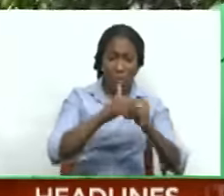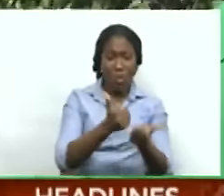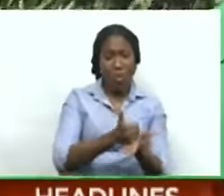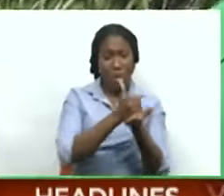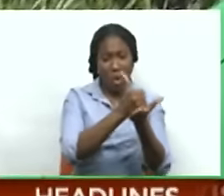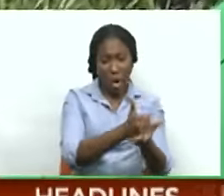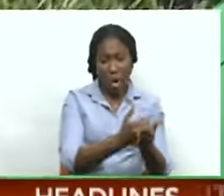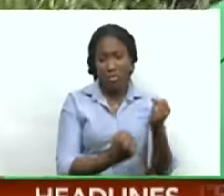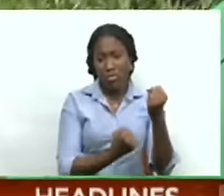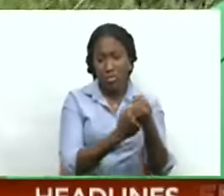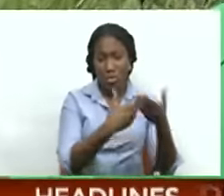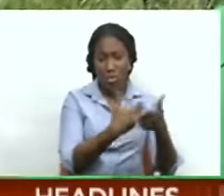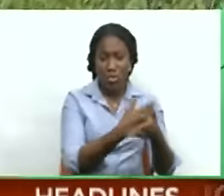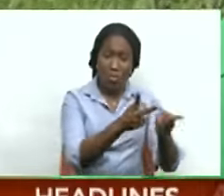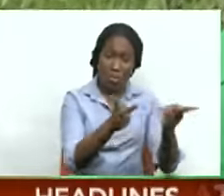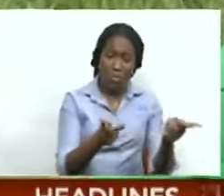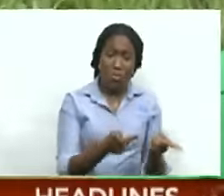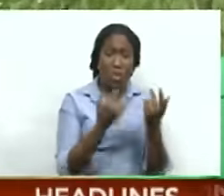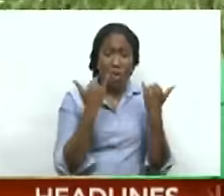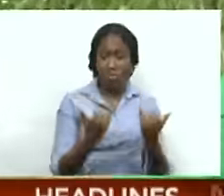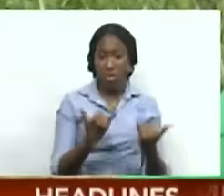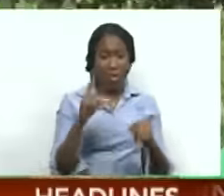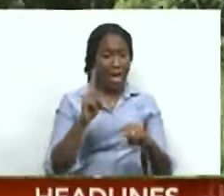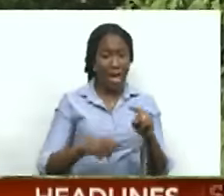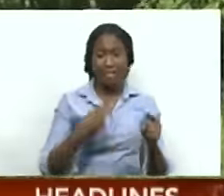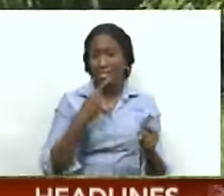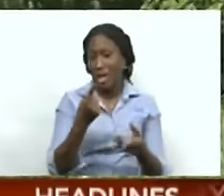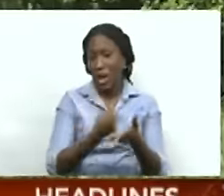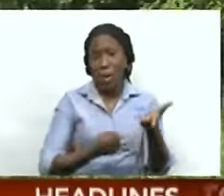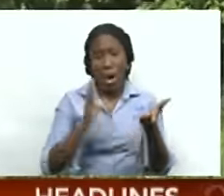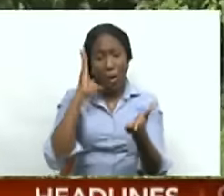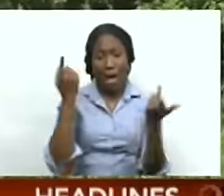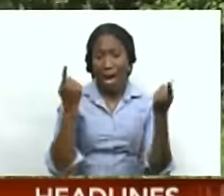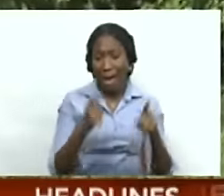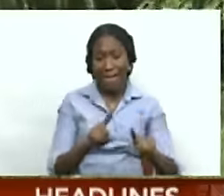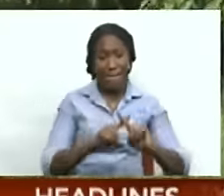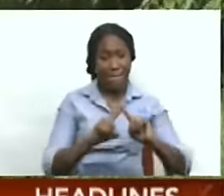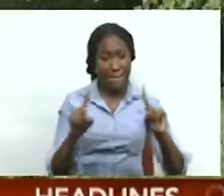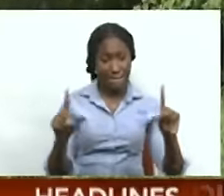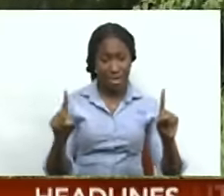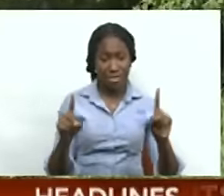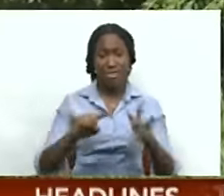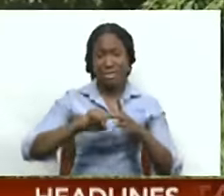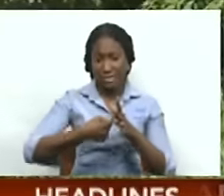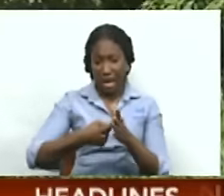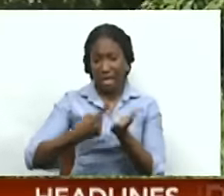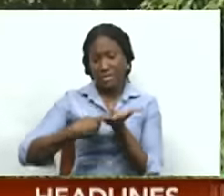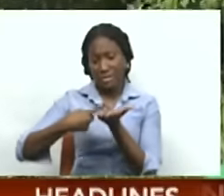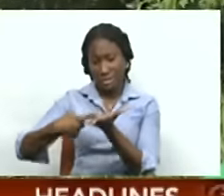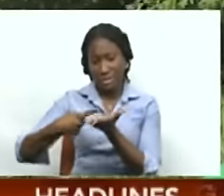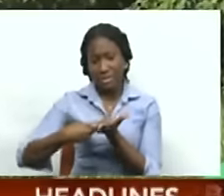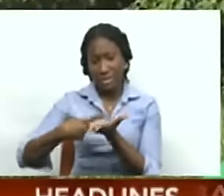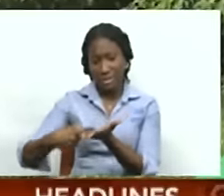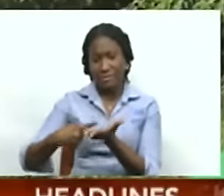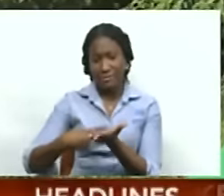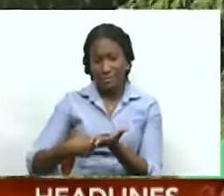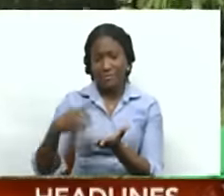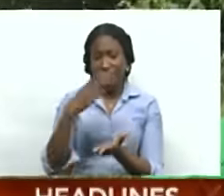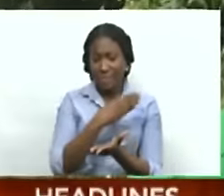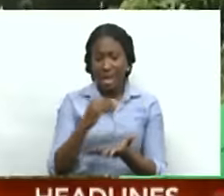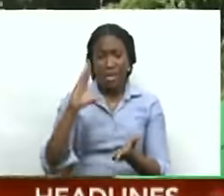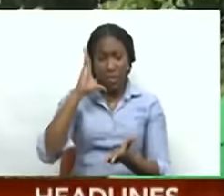see what will happen, but the conversation has started and it will continue